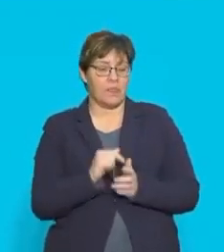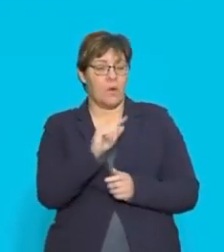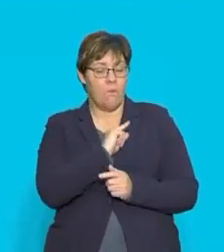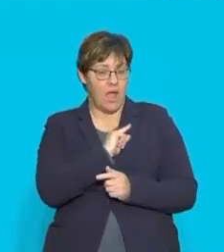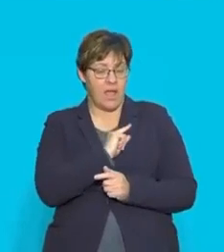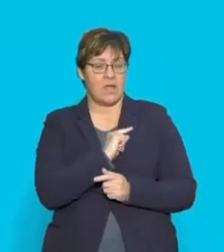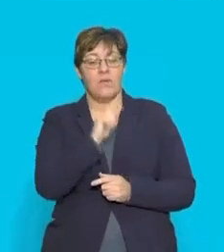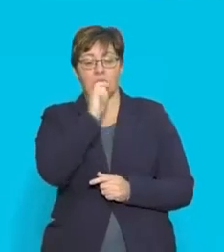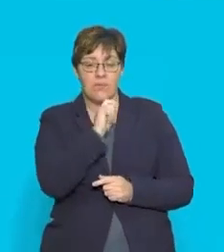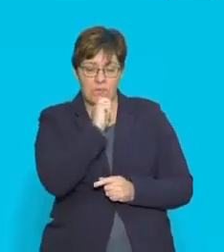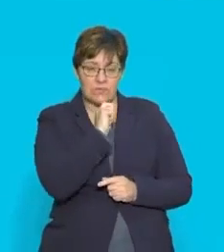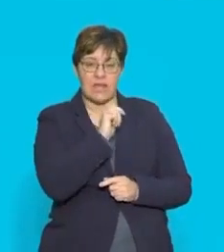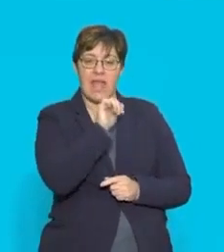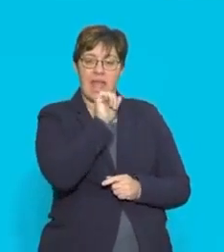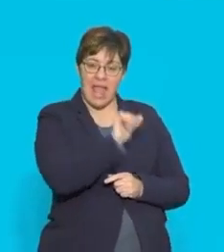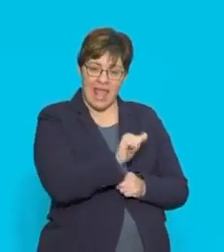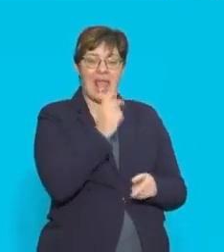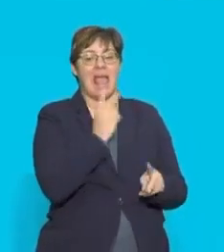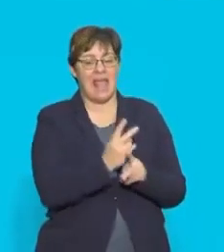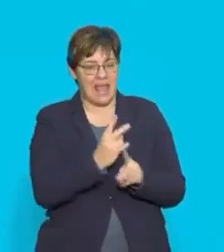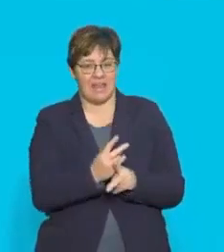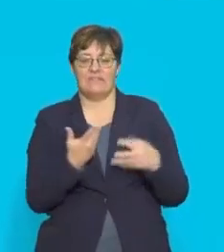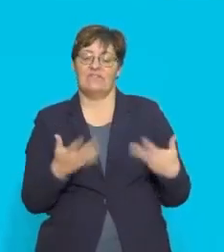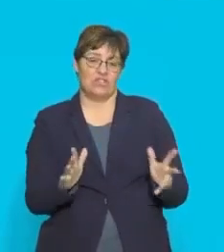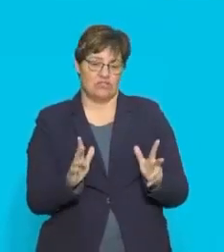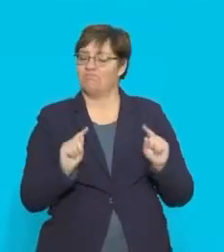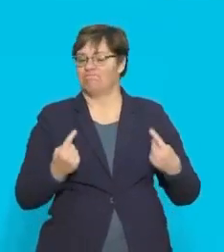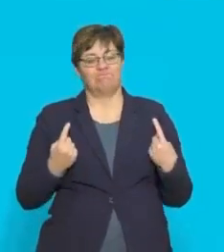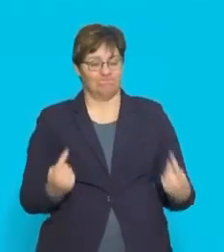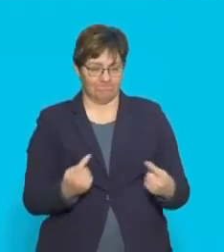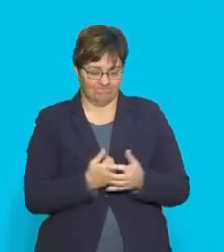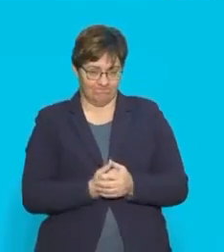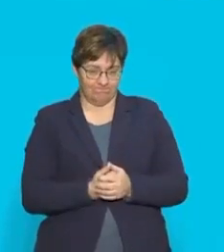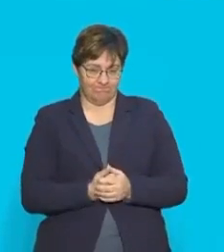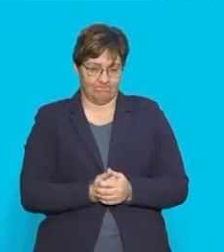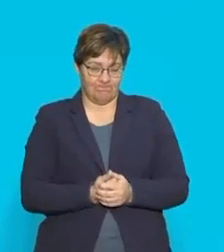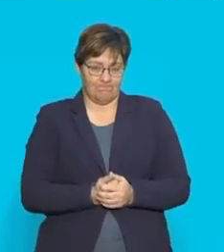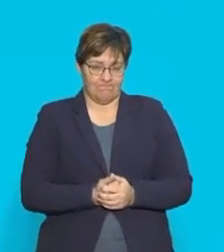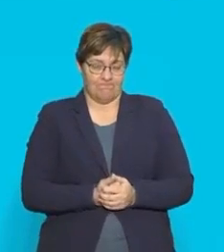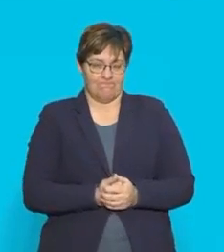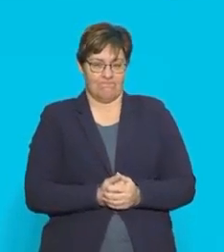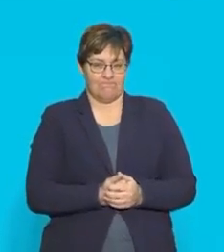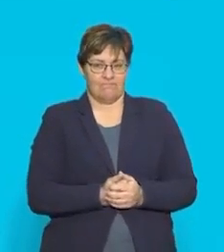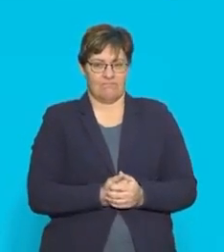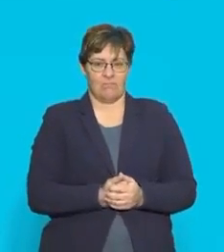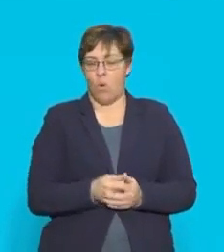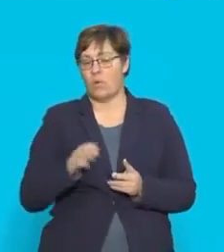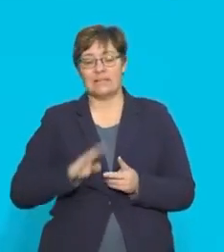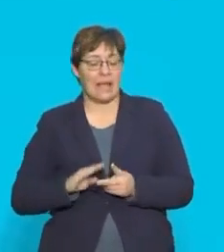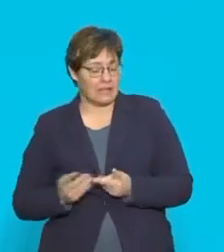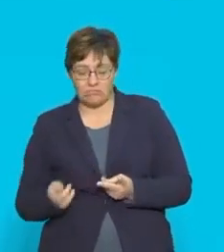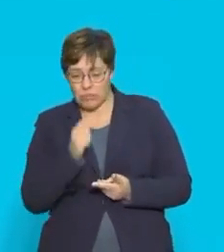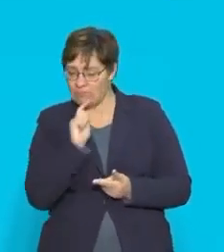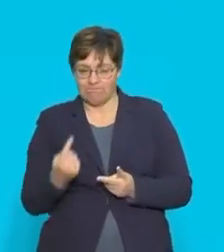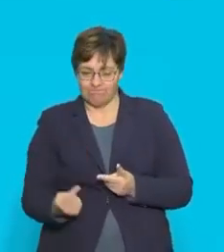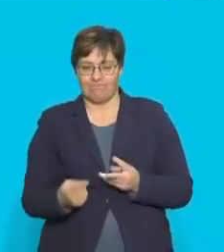cannot use the letter I've used in the first position or the one I've used in the second, and so